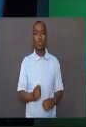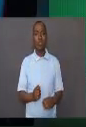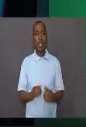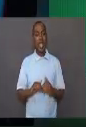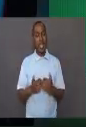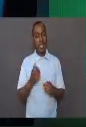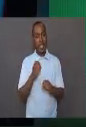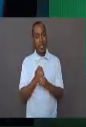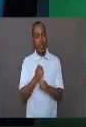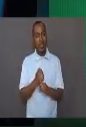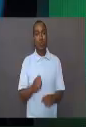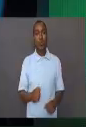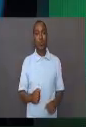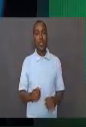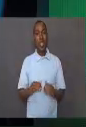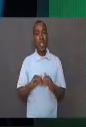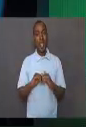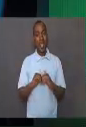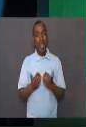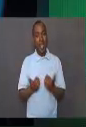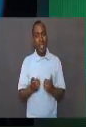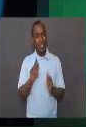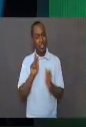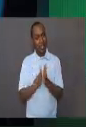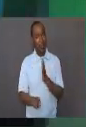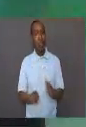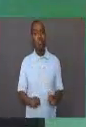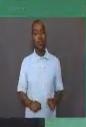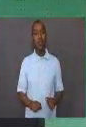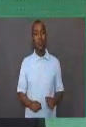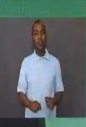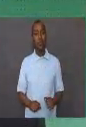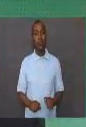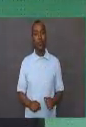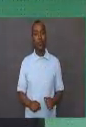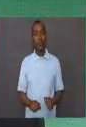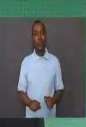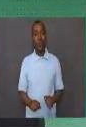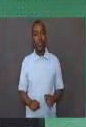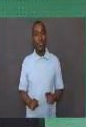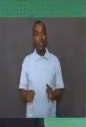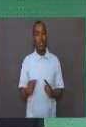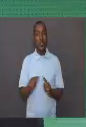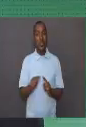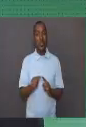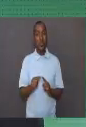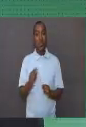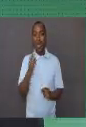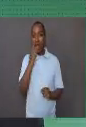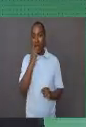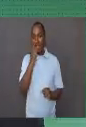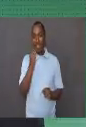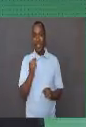they function, and how they are killed. To culture